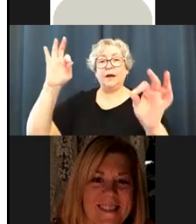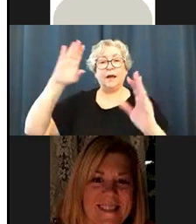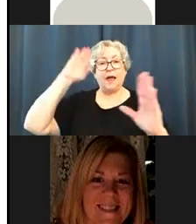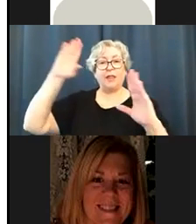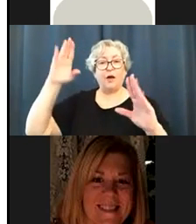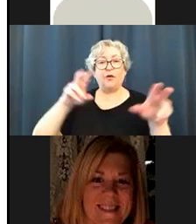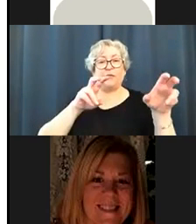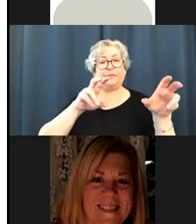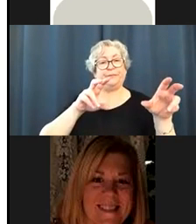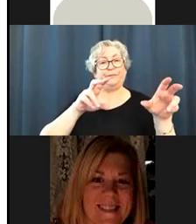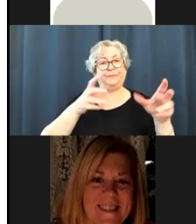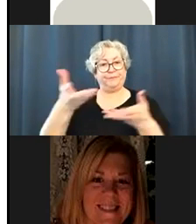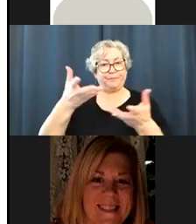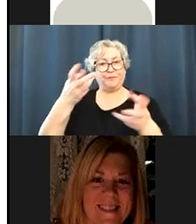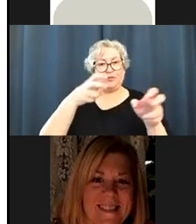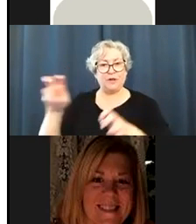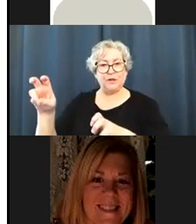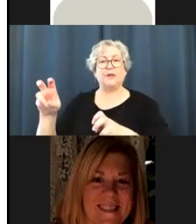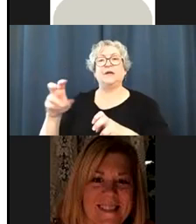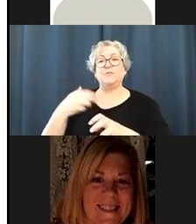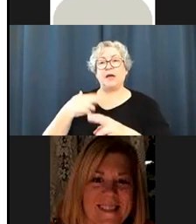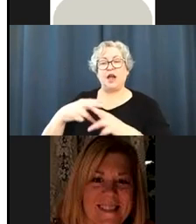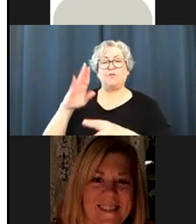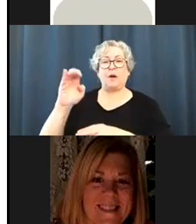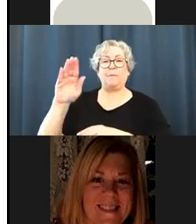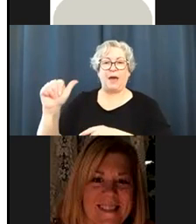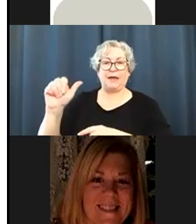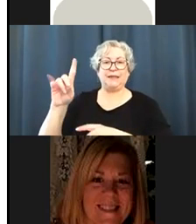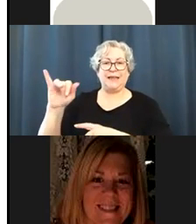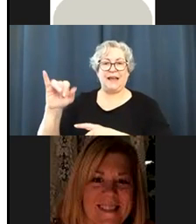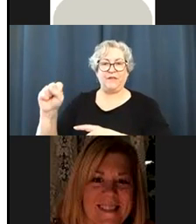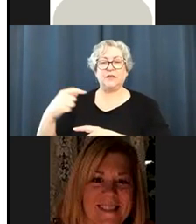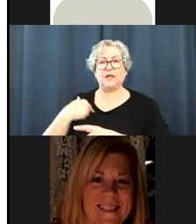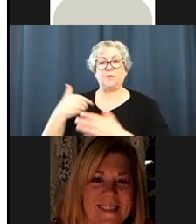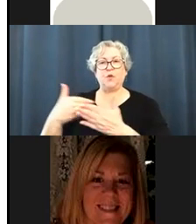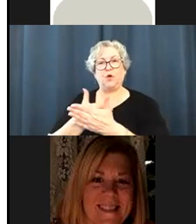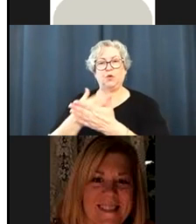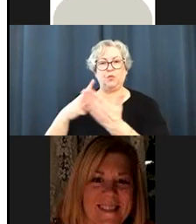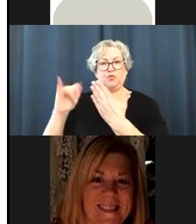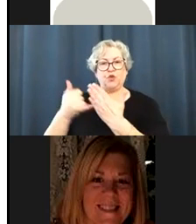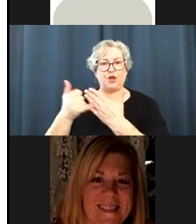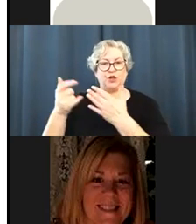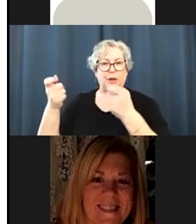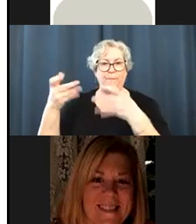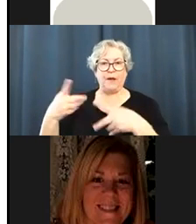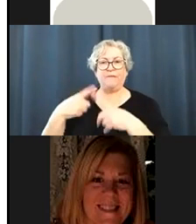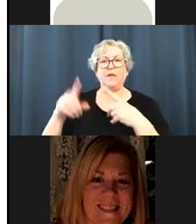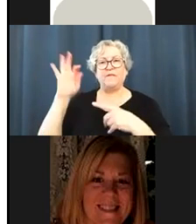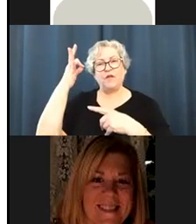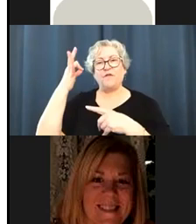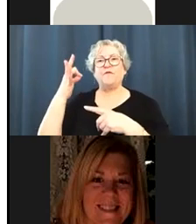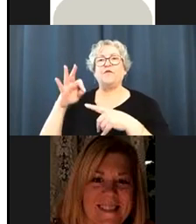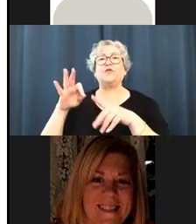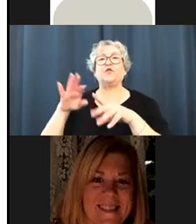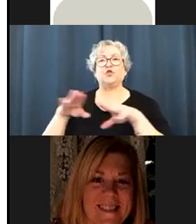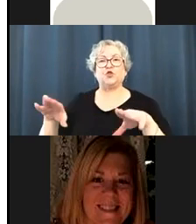transition individuals. My name is Rebecca Davis, and I am the new transition project manager at the Federation for Children with Special